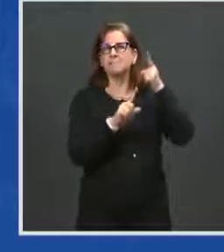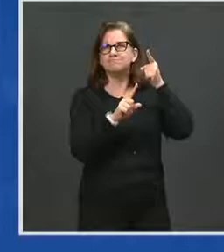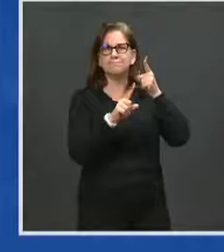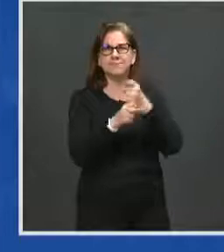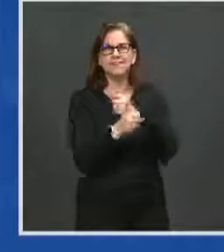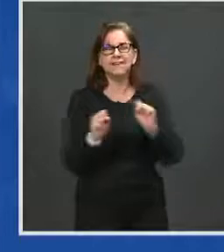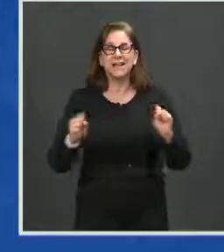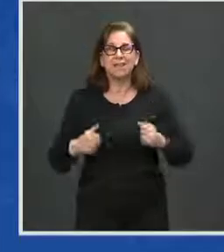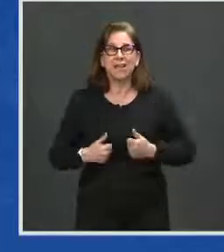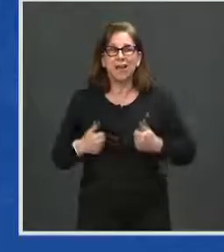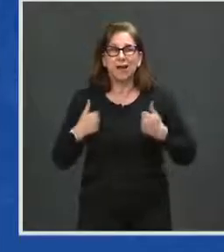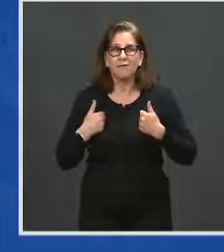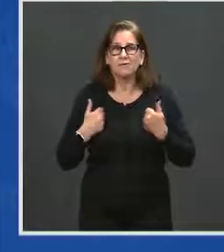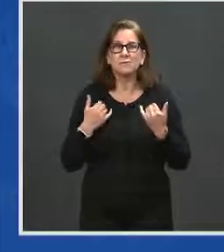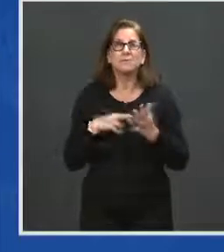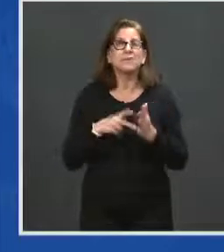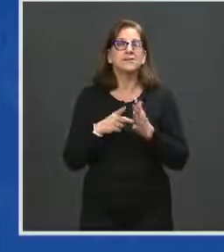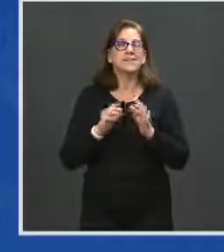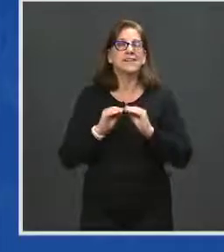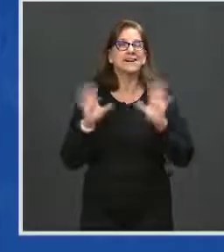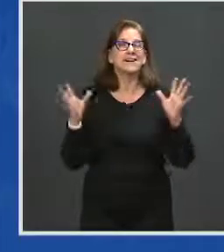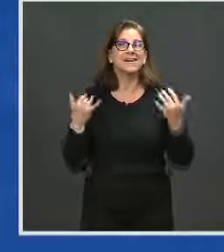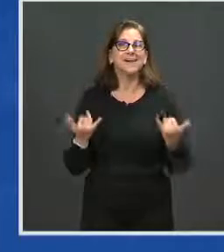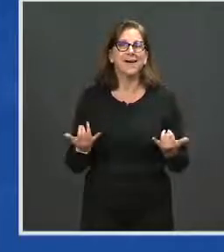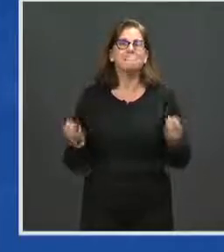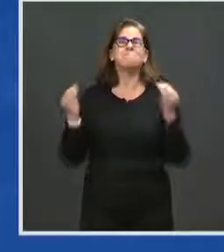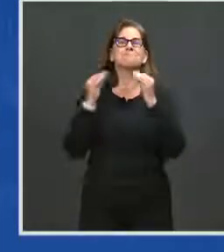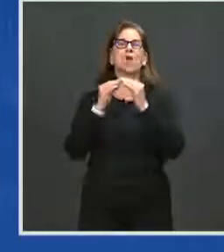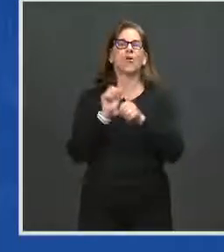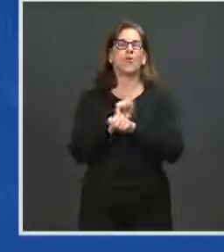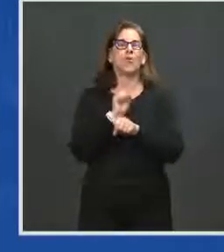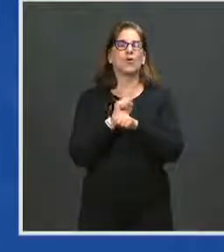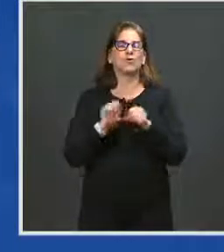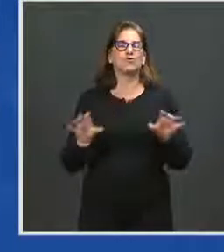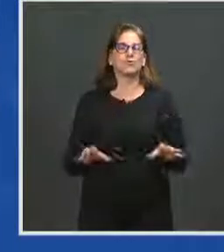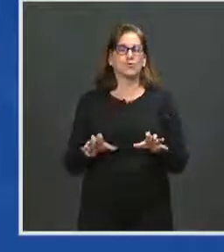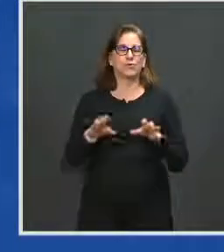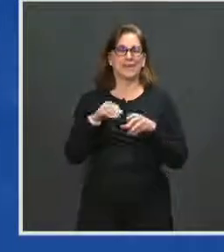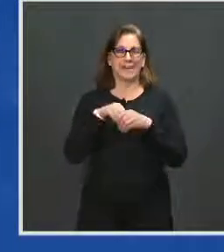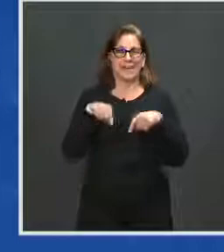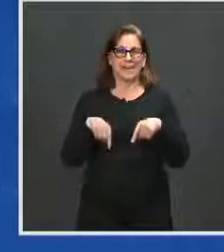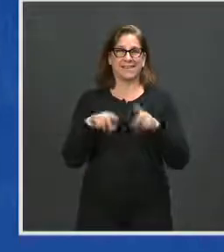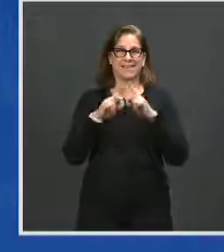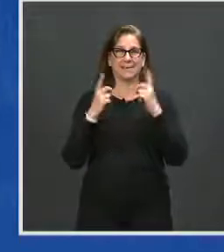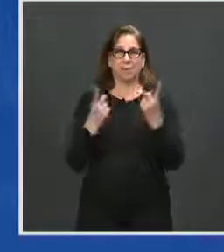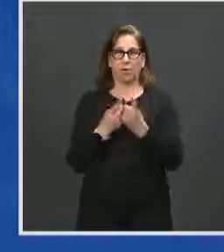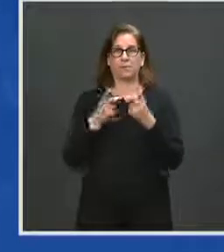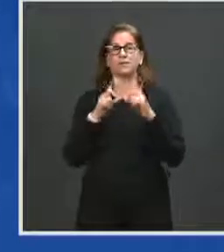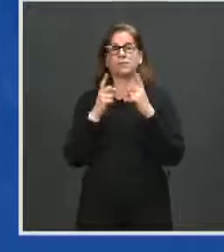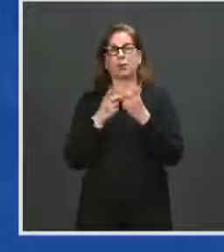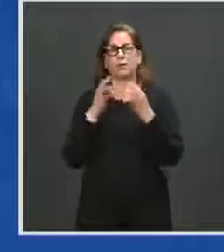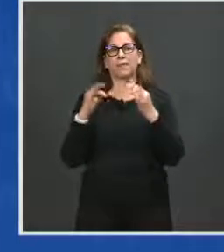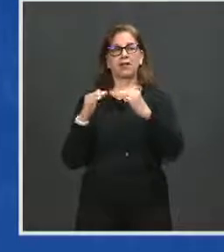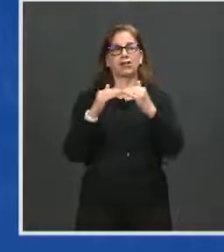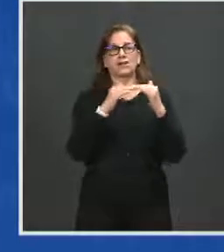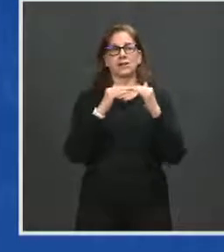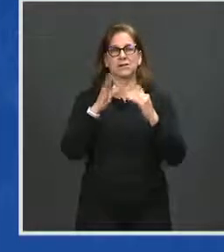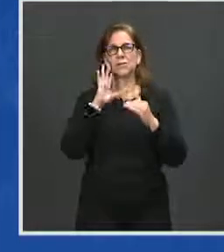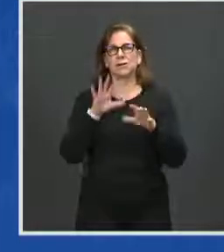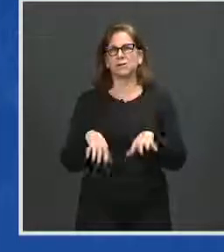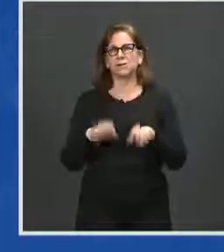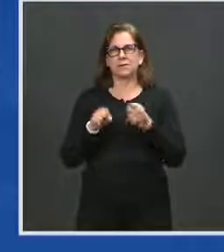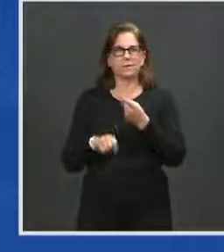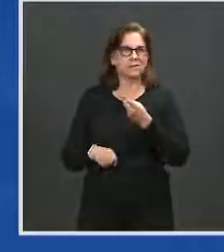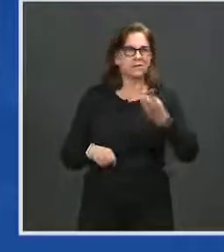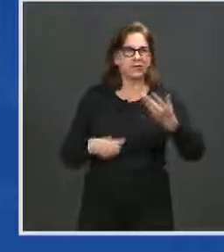to do it. Today, the Department of Justice is announcing several steps that we will take to keep guns out of the hands of